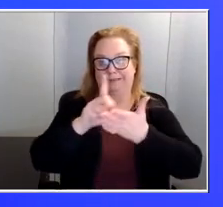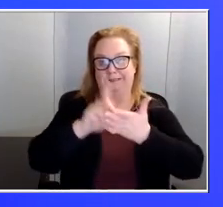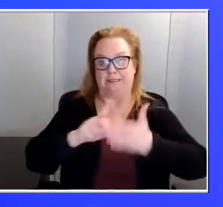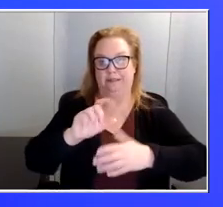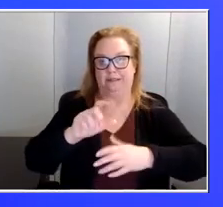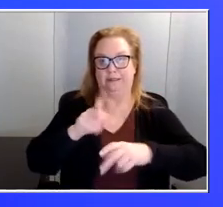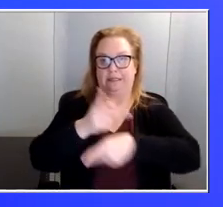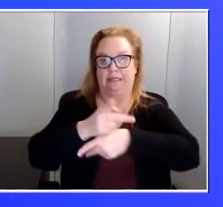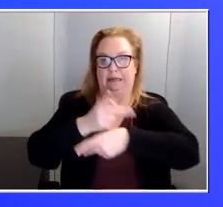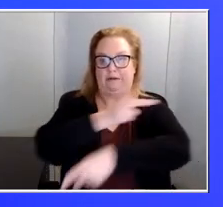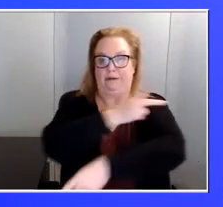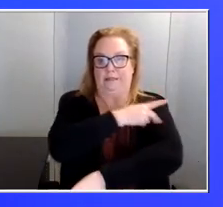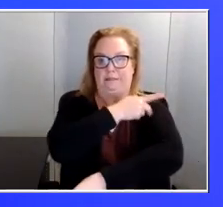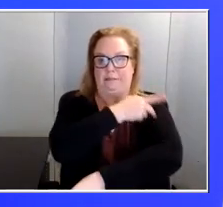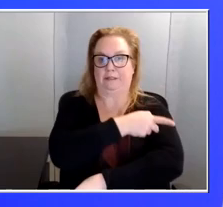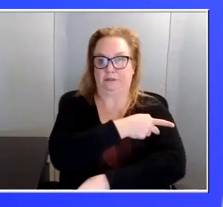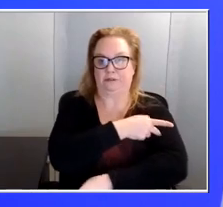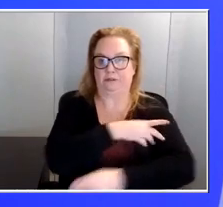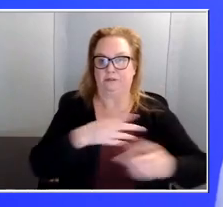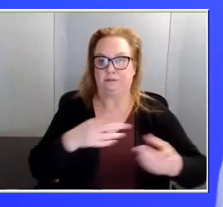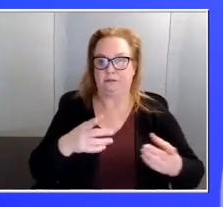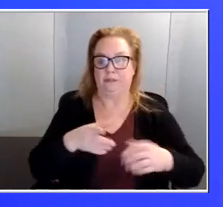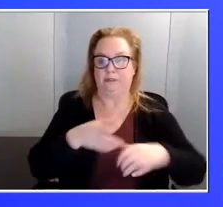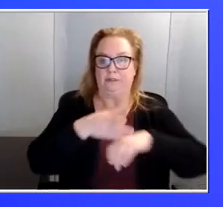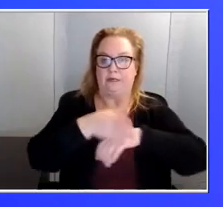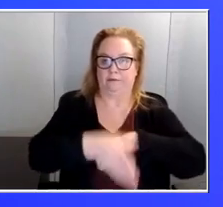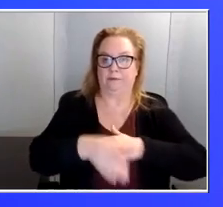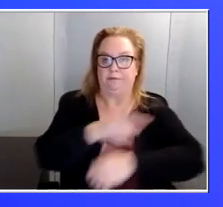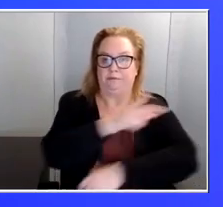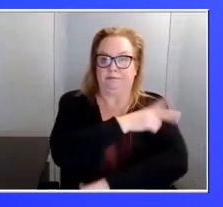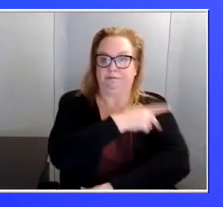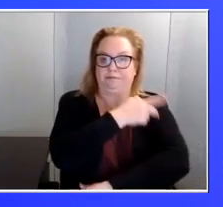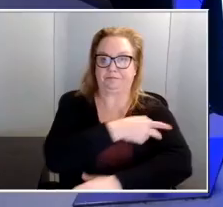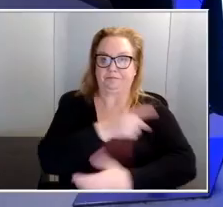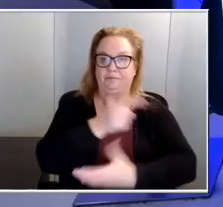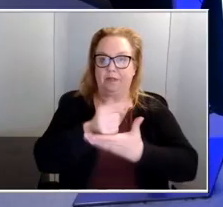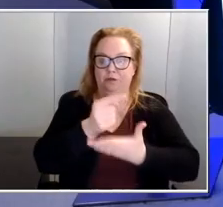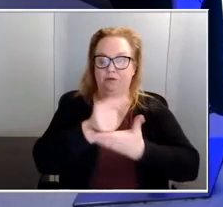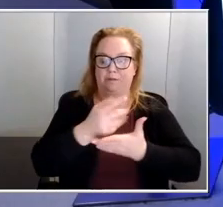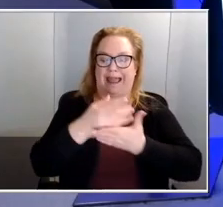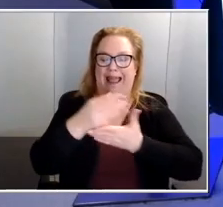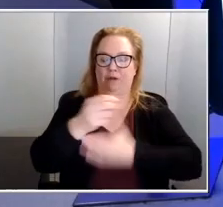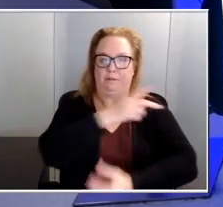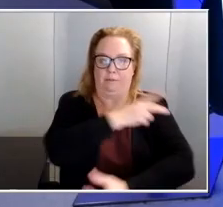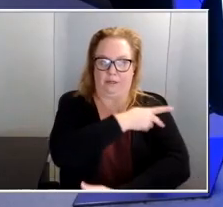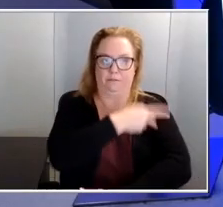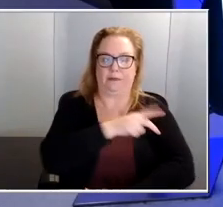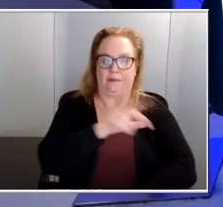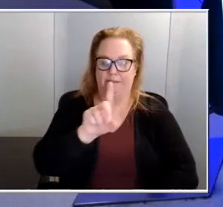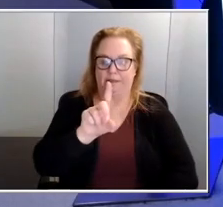take care of these patients. And then after that, these patients can receive the treatment outpatient. But it is FDA approved.